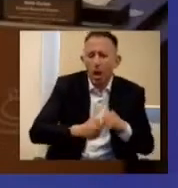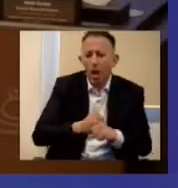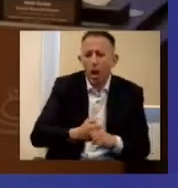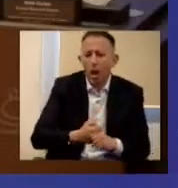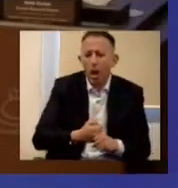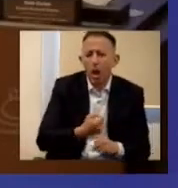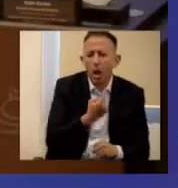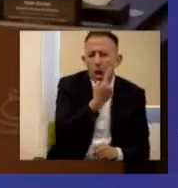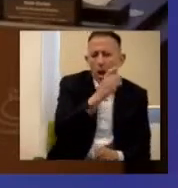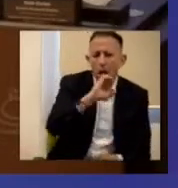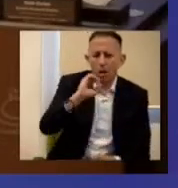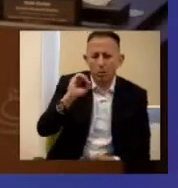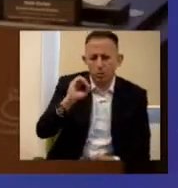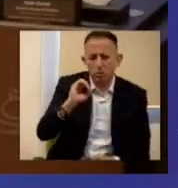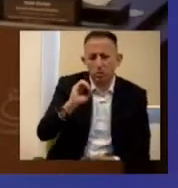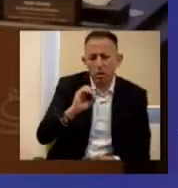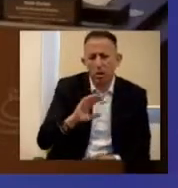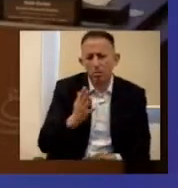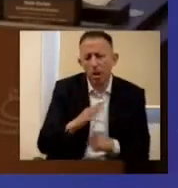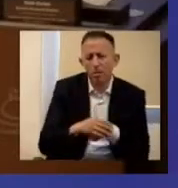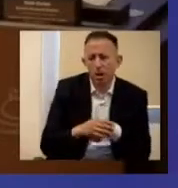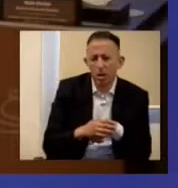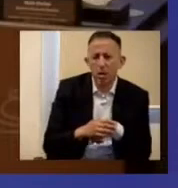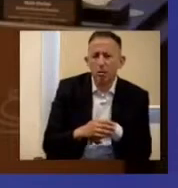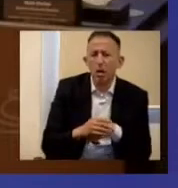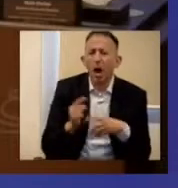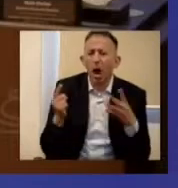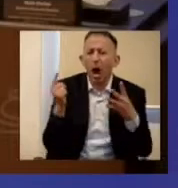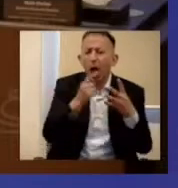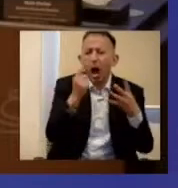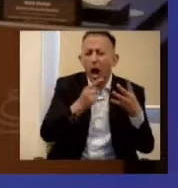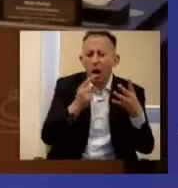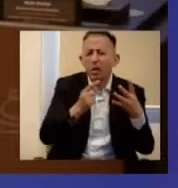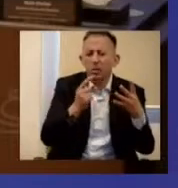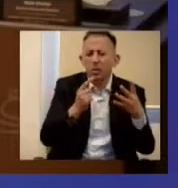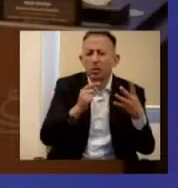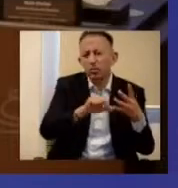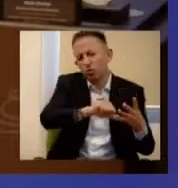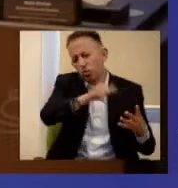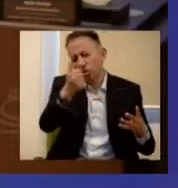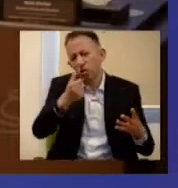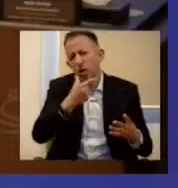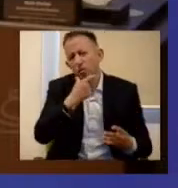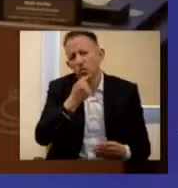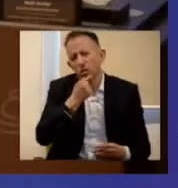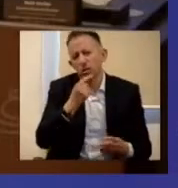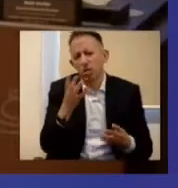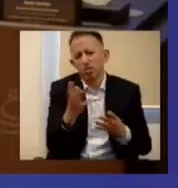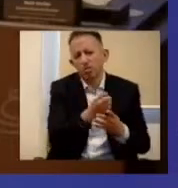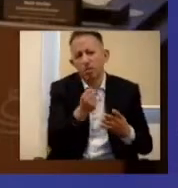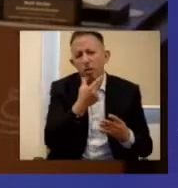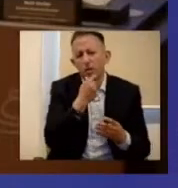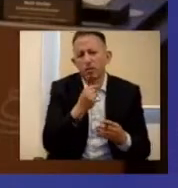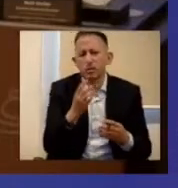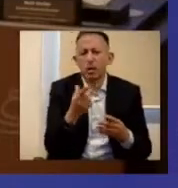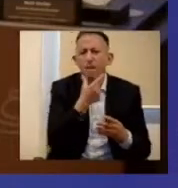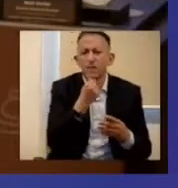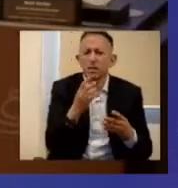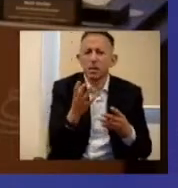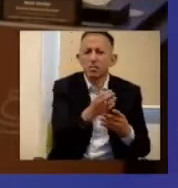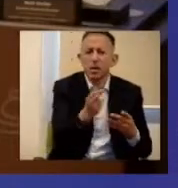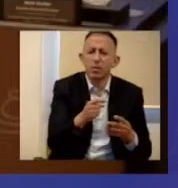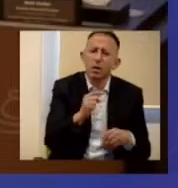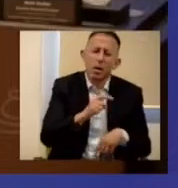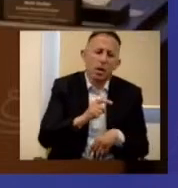reachable, and it is a matter of more investment, incentives, and priorities. And there are, of course, the fundamental